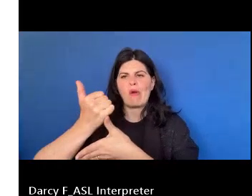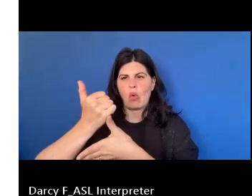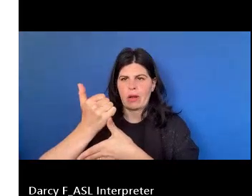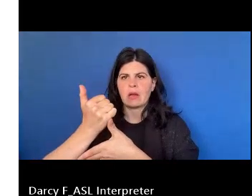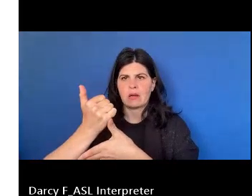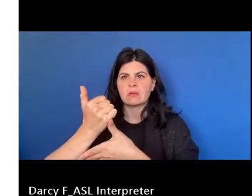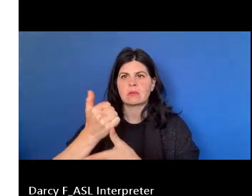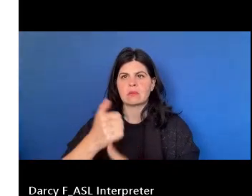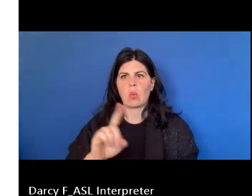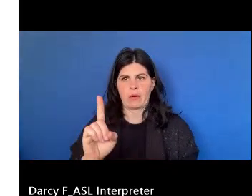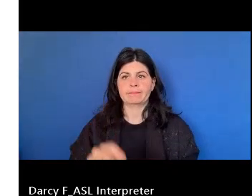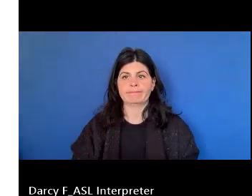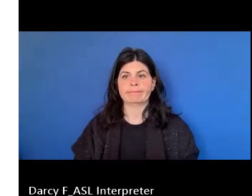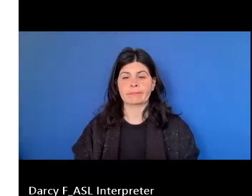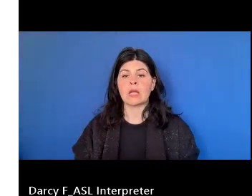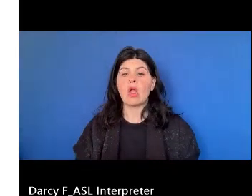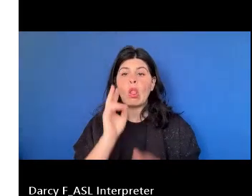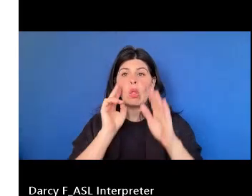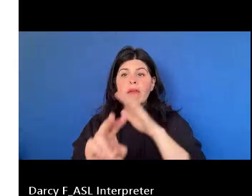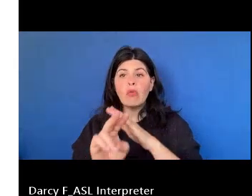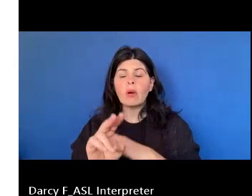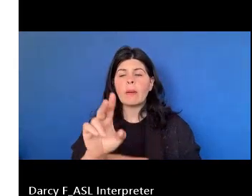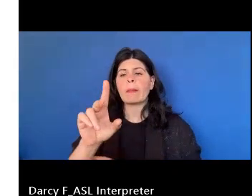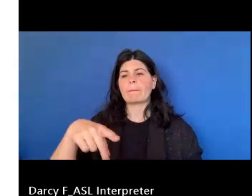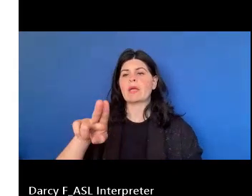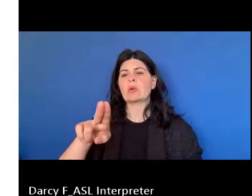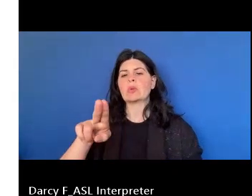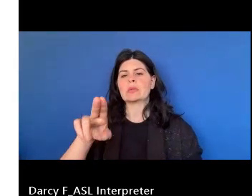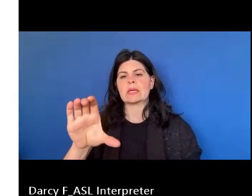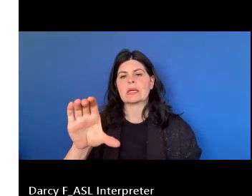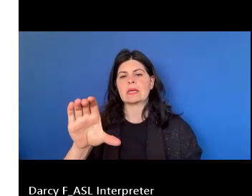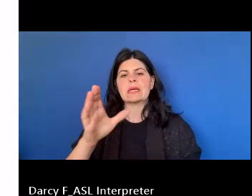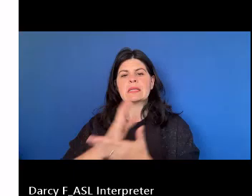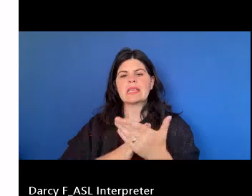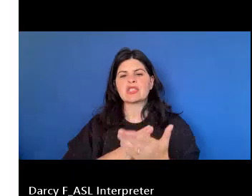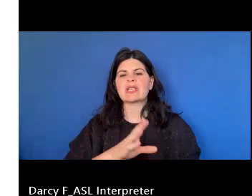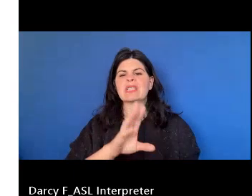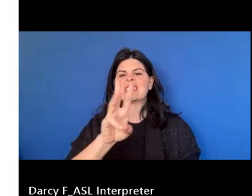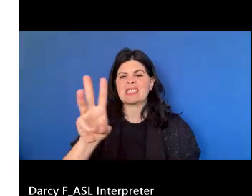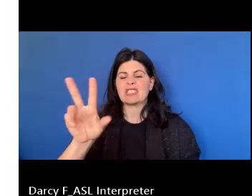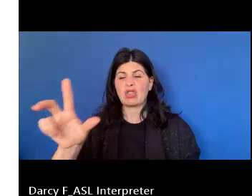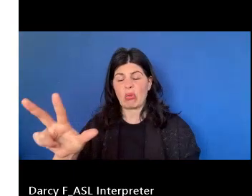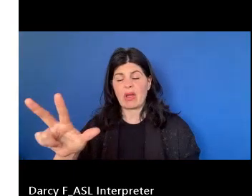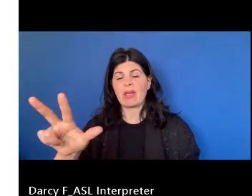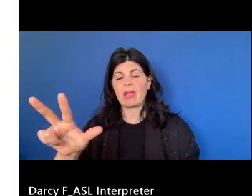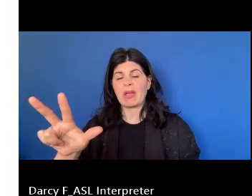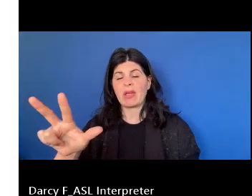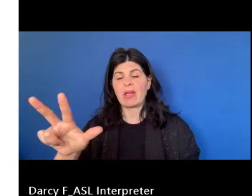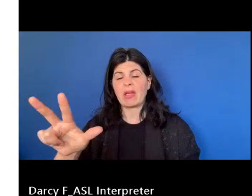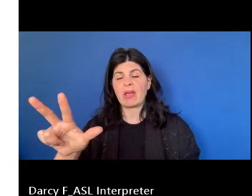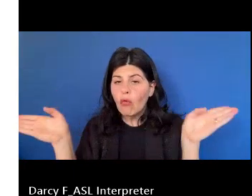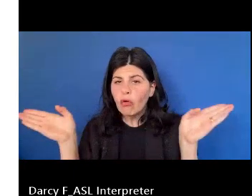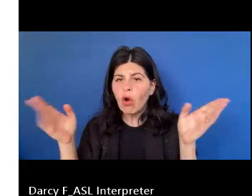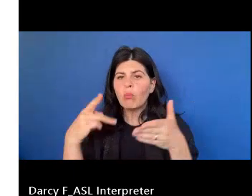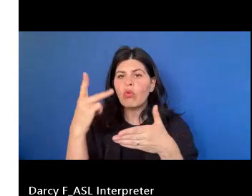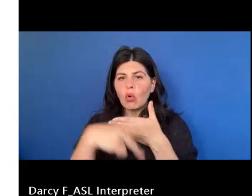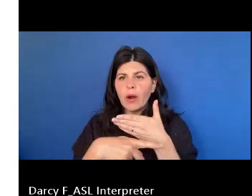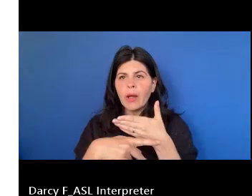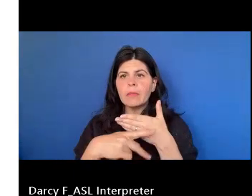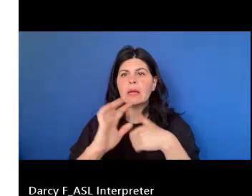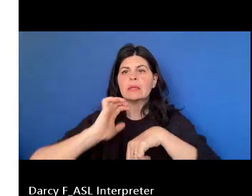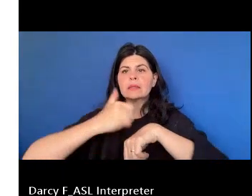Looking forward, PUC section 663 requires that the overall program is established by July 1st